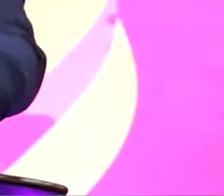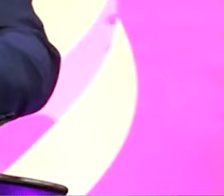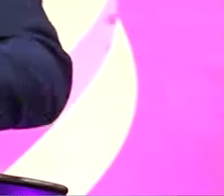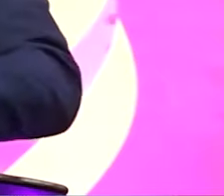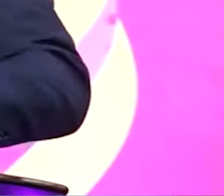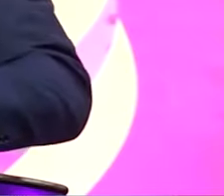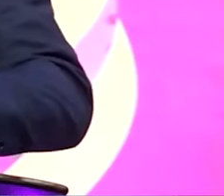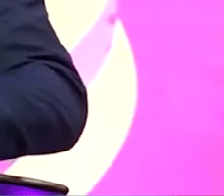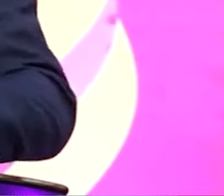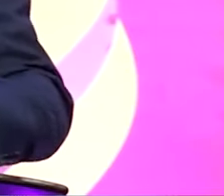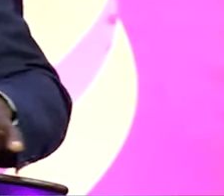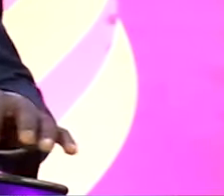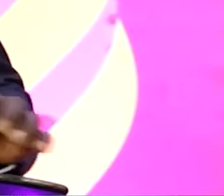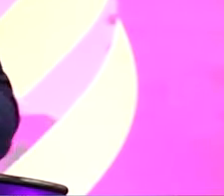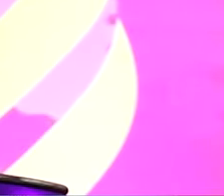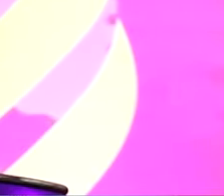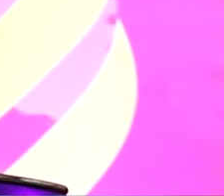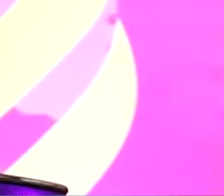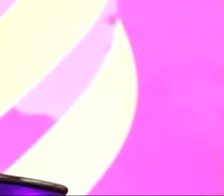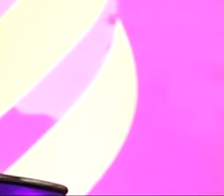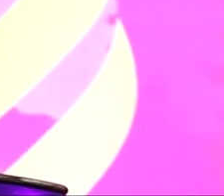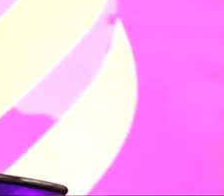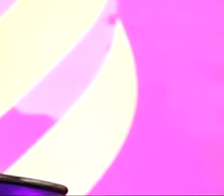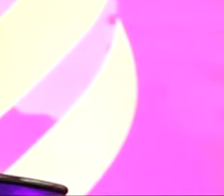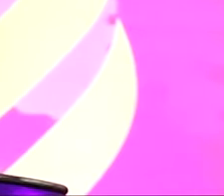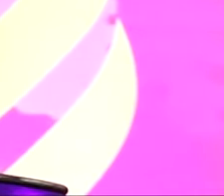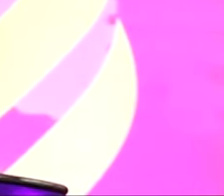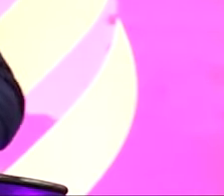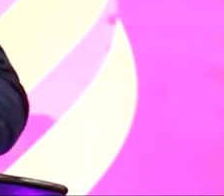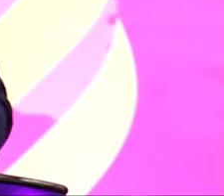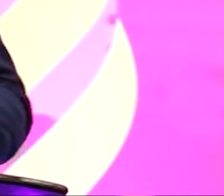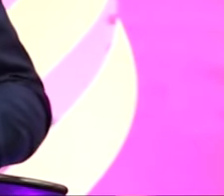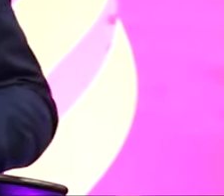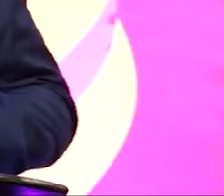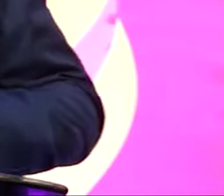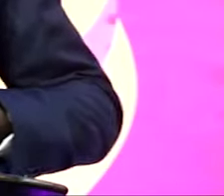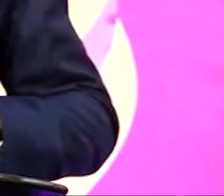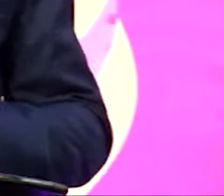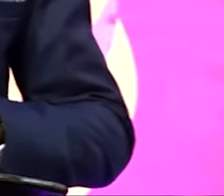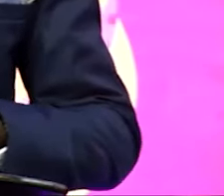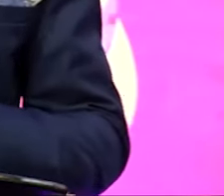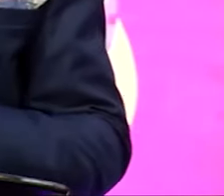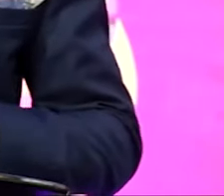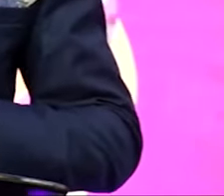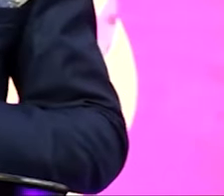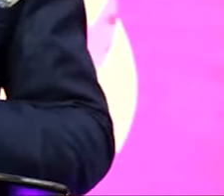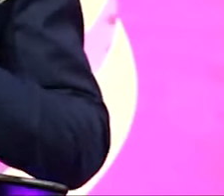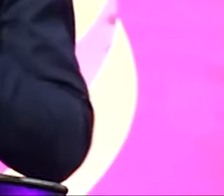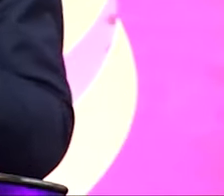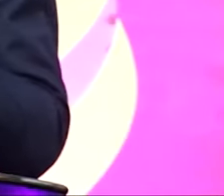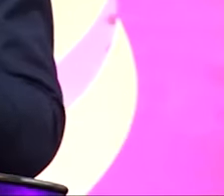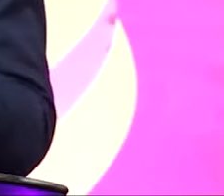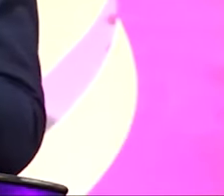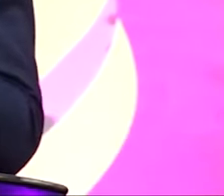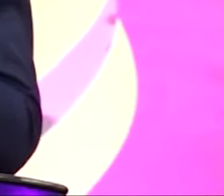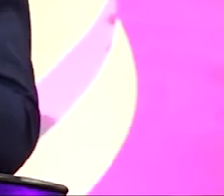it forms the backbone of the church, and what that means that in terms of evangelism, it is what